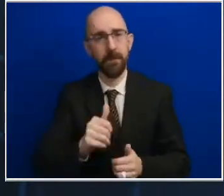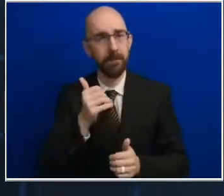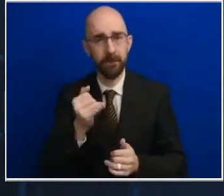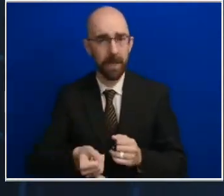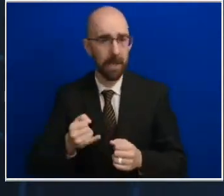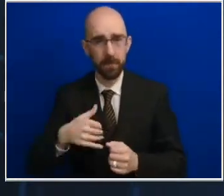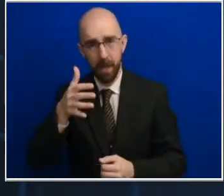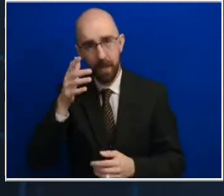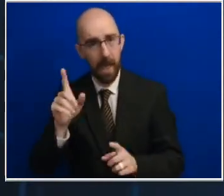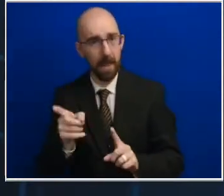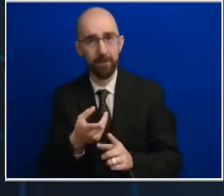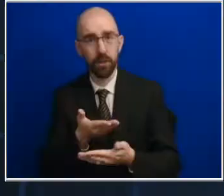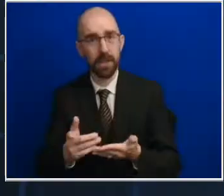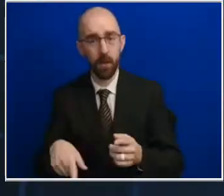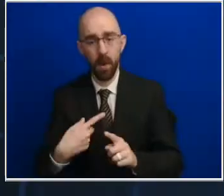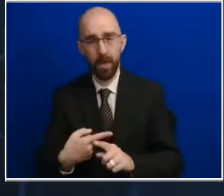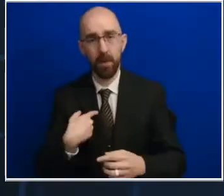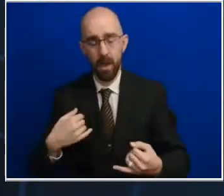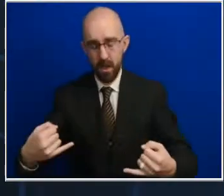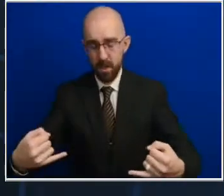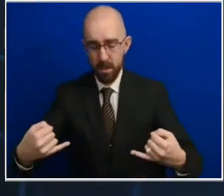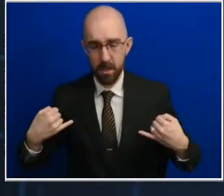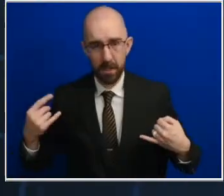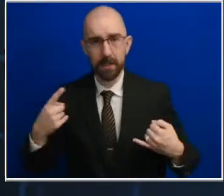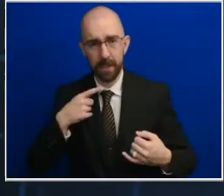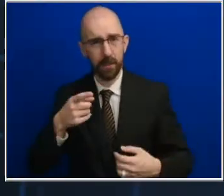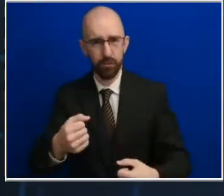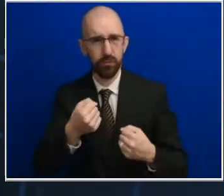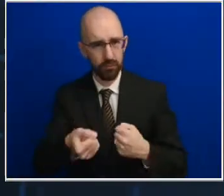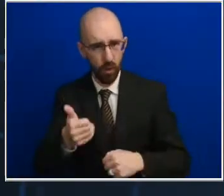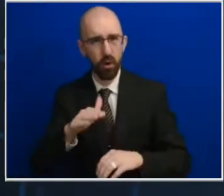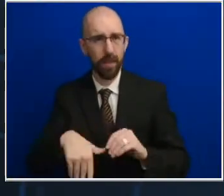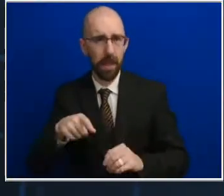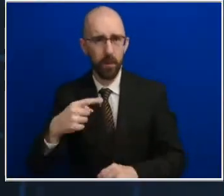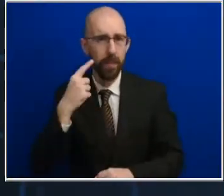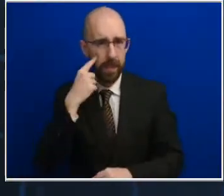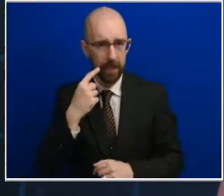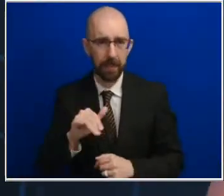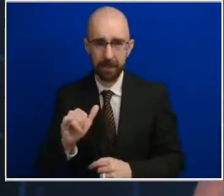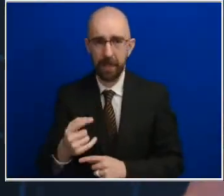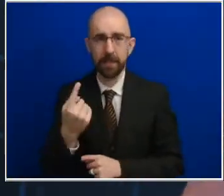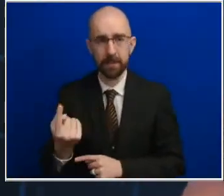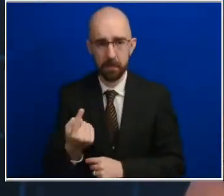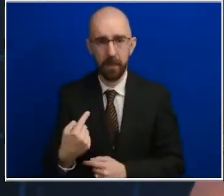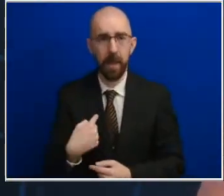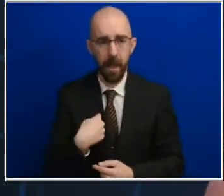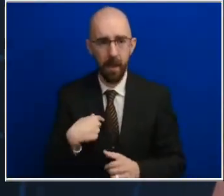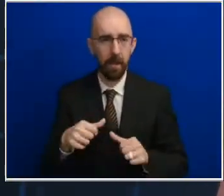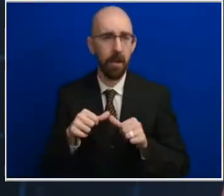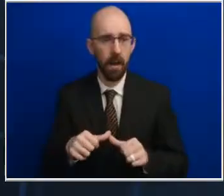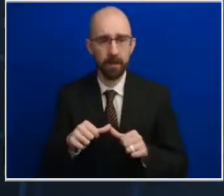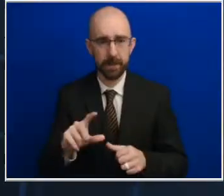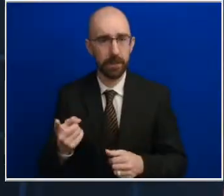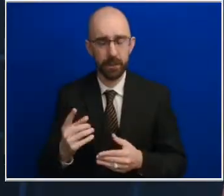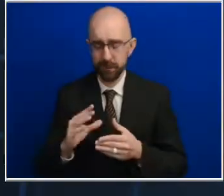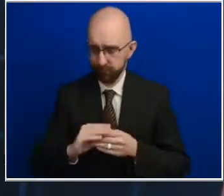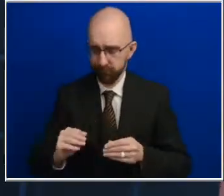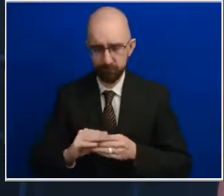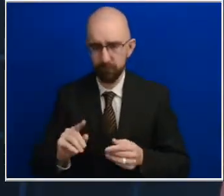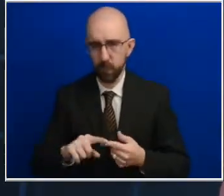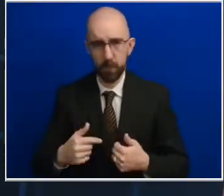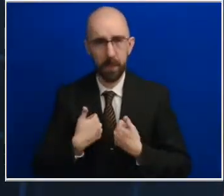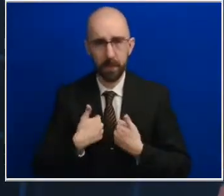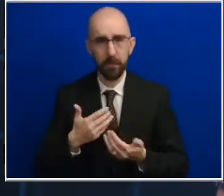as I crossed that finish line was, he was like, "You're stronger than you think." And that is something that I constantly just say to myself through a workout,